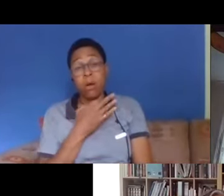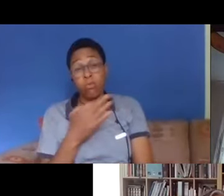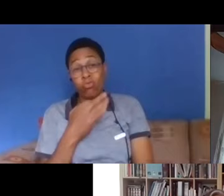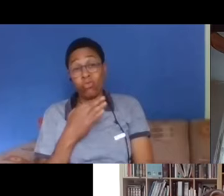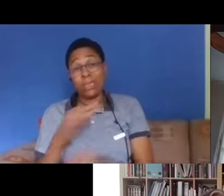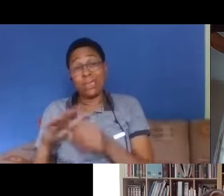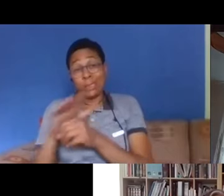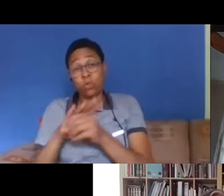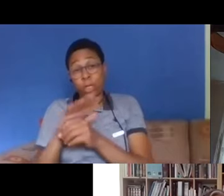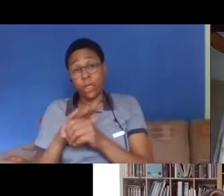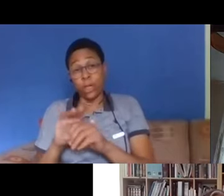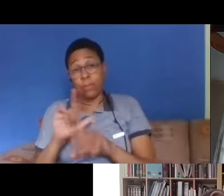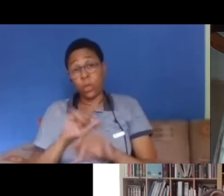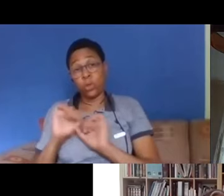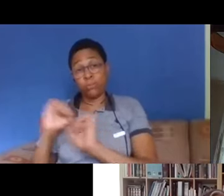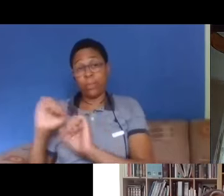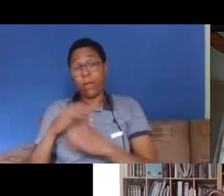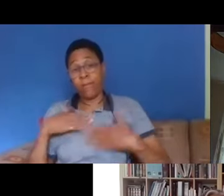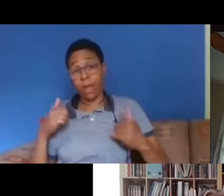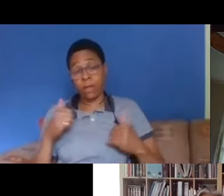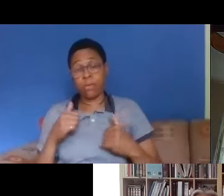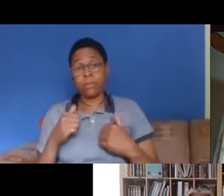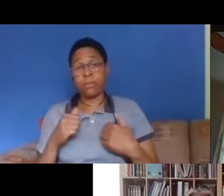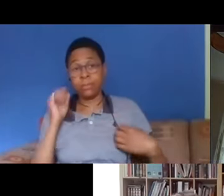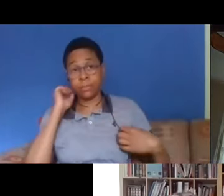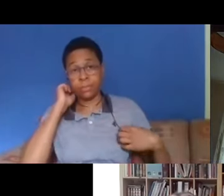Thank you, Roger. So there's a question about